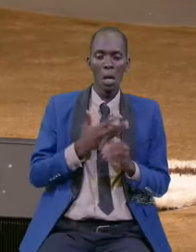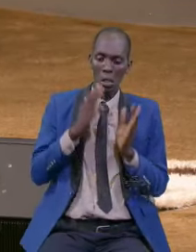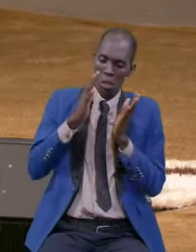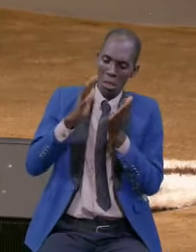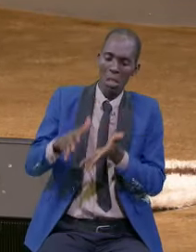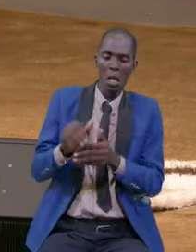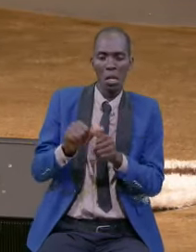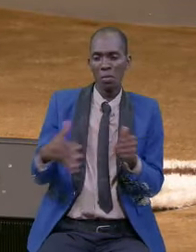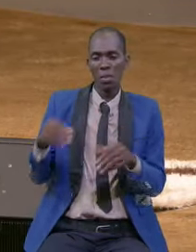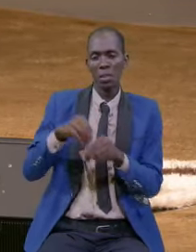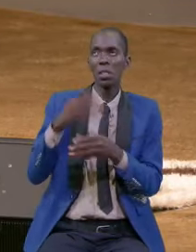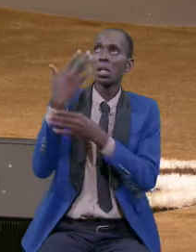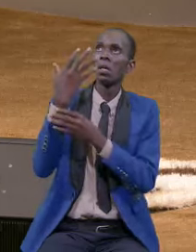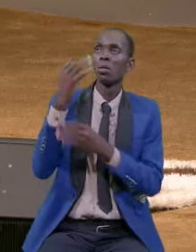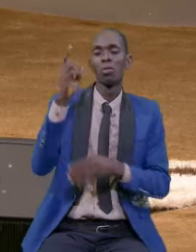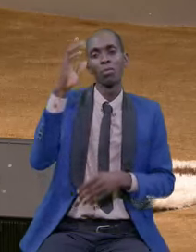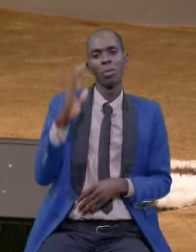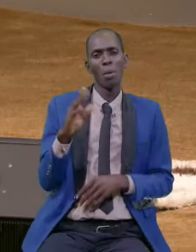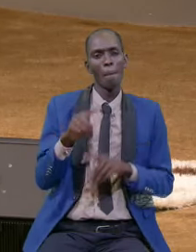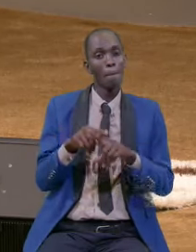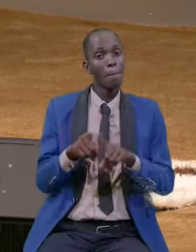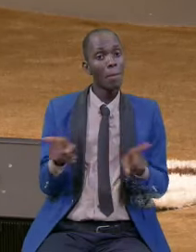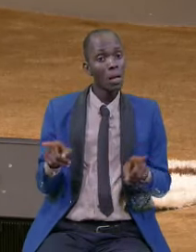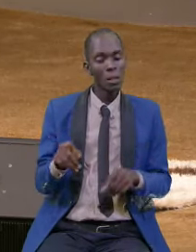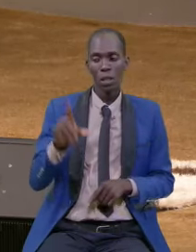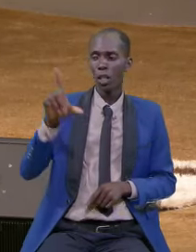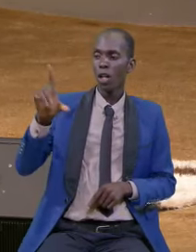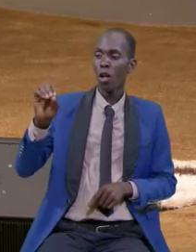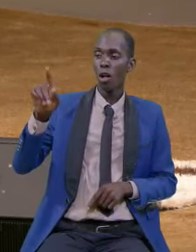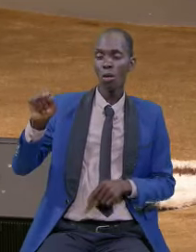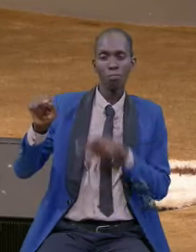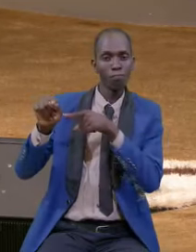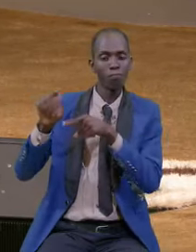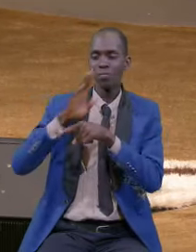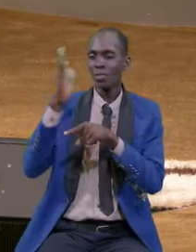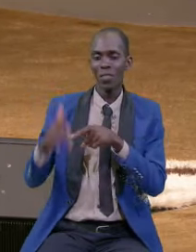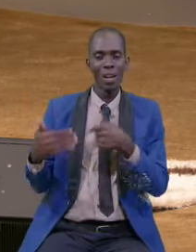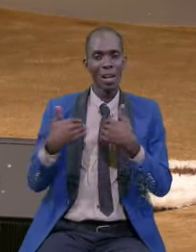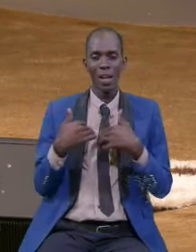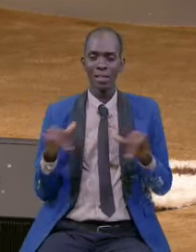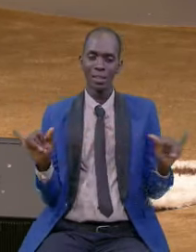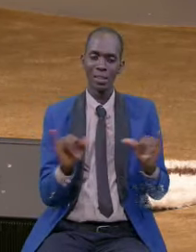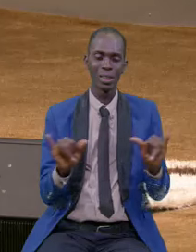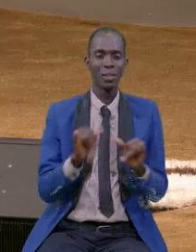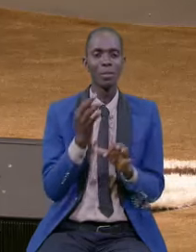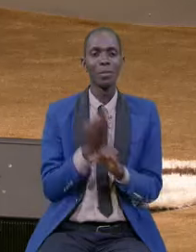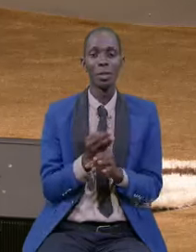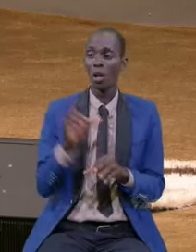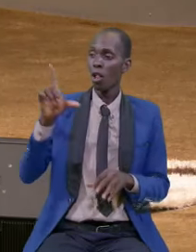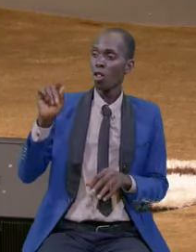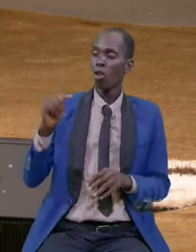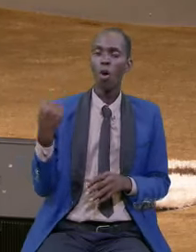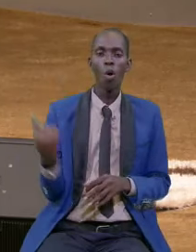Lot did not have the same faith. He wanted to grab and grab and